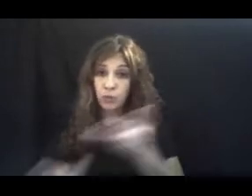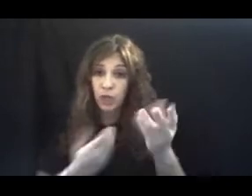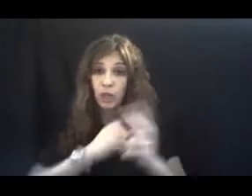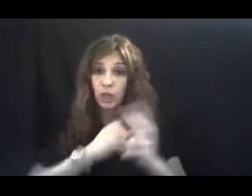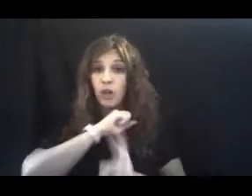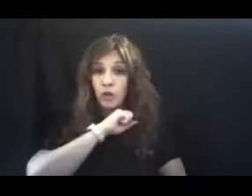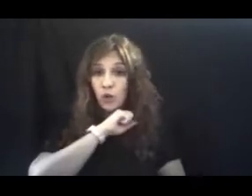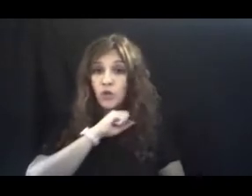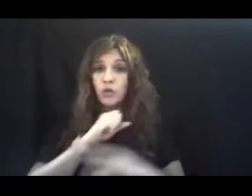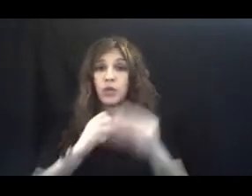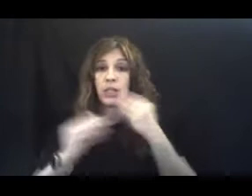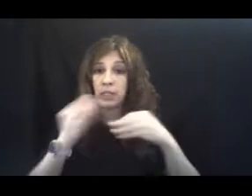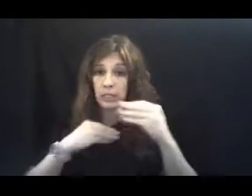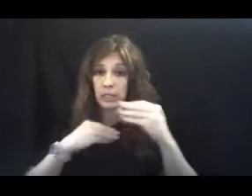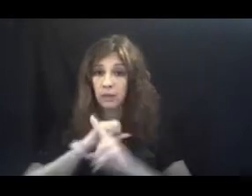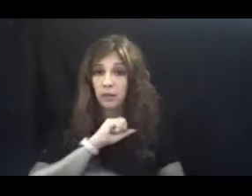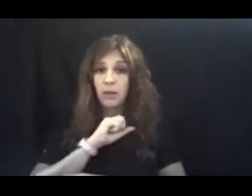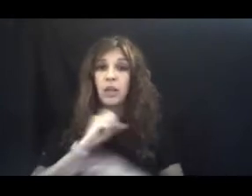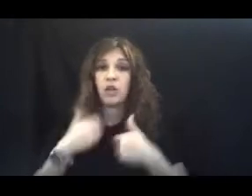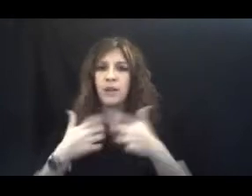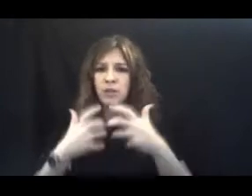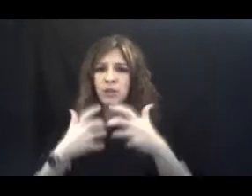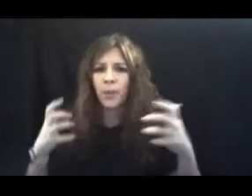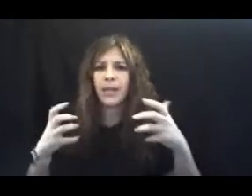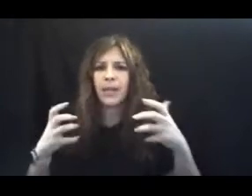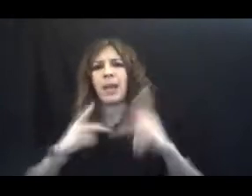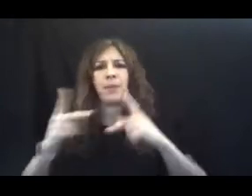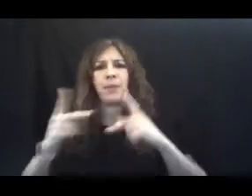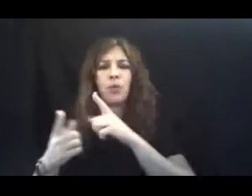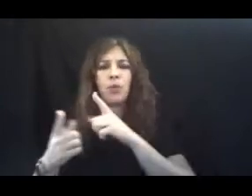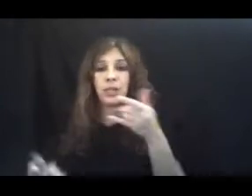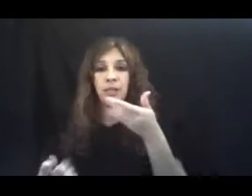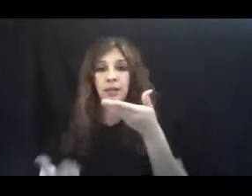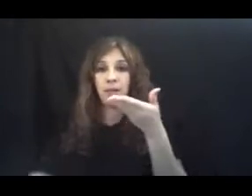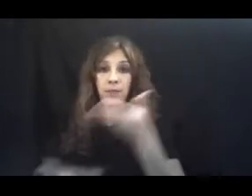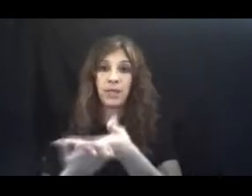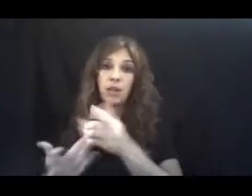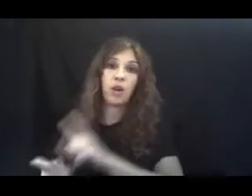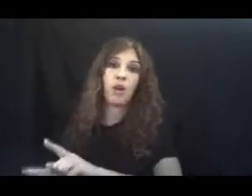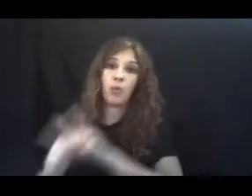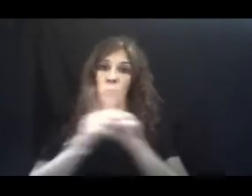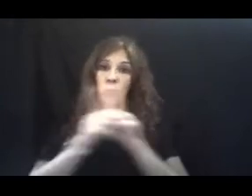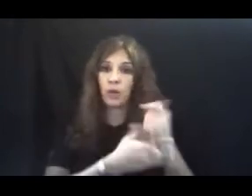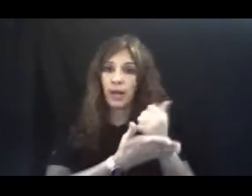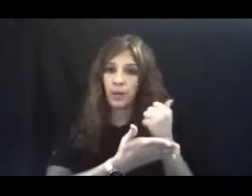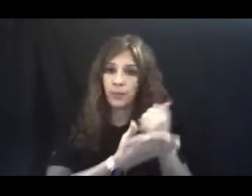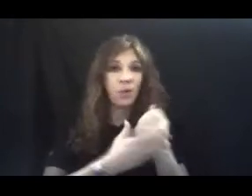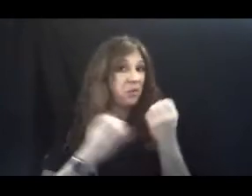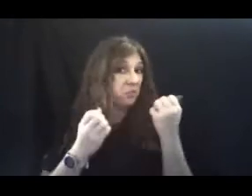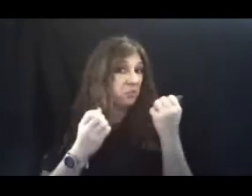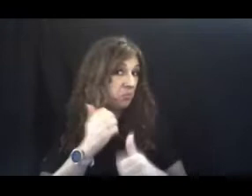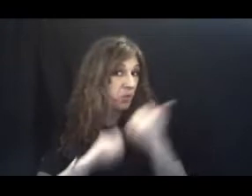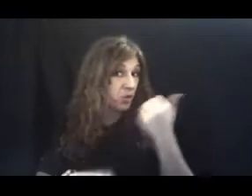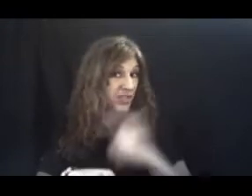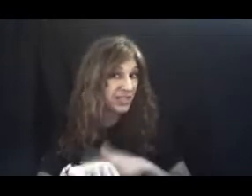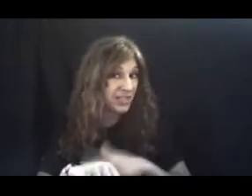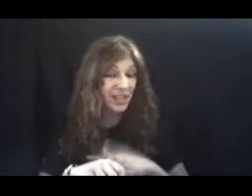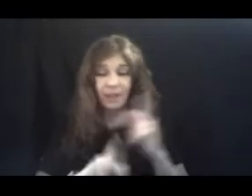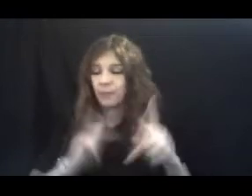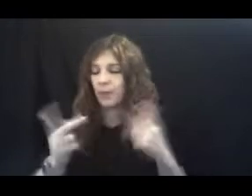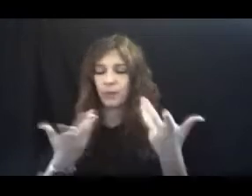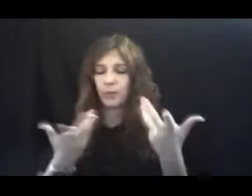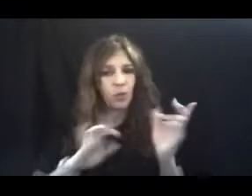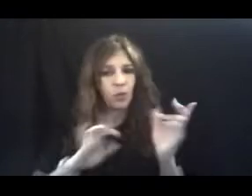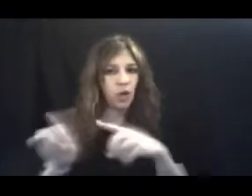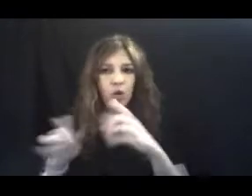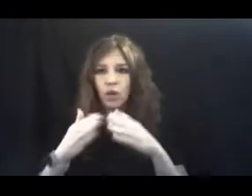many bags of food. Now, most of the time, people don't really want to go in the corner store unless it's totally